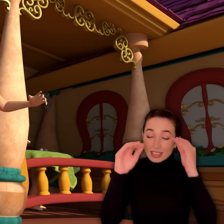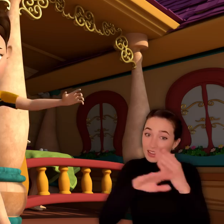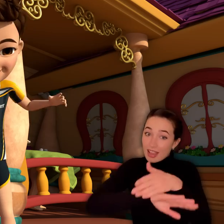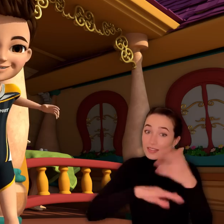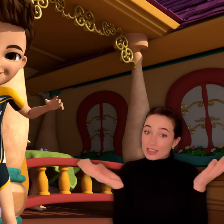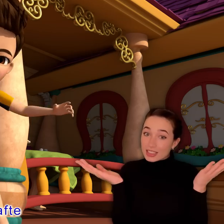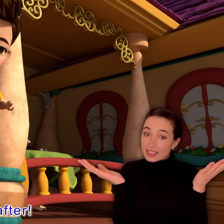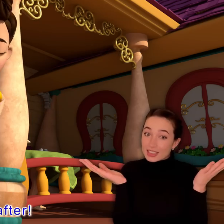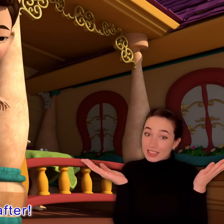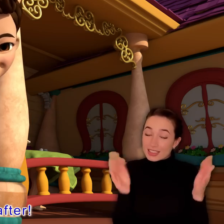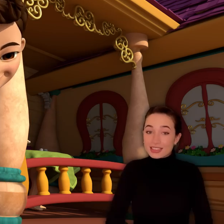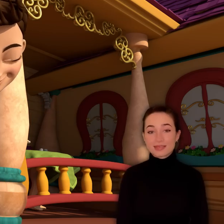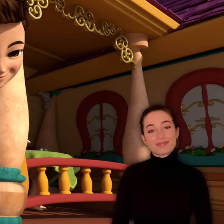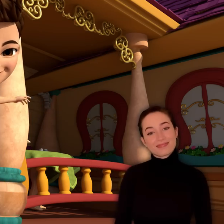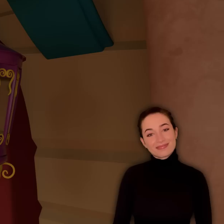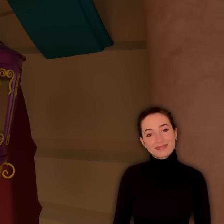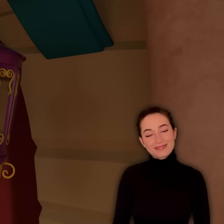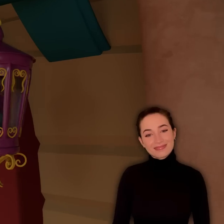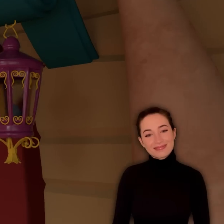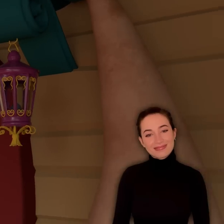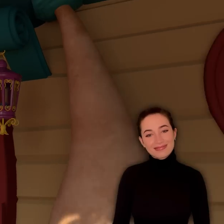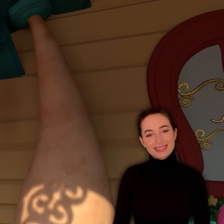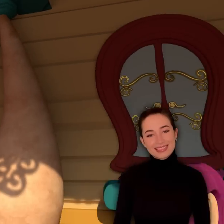and maybe we'll teach it after